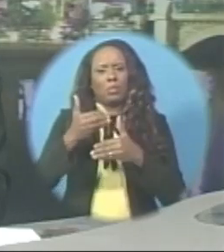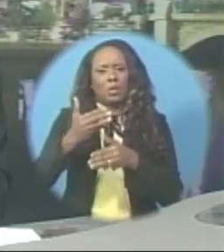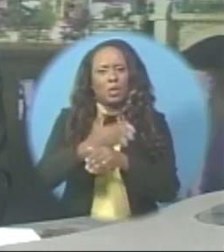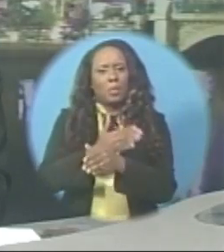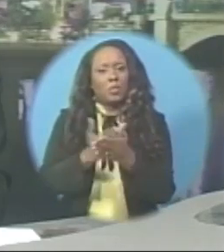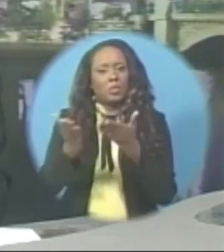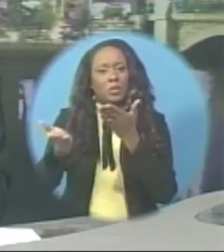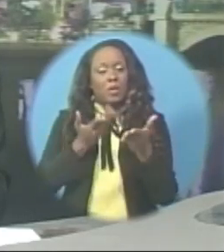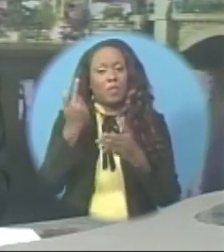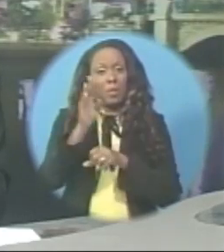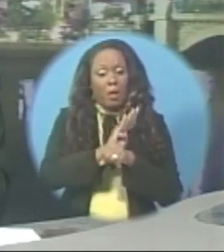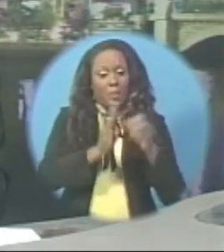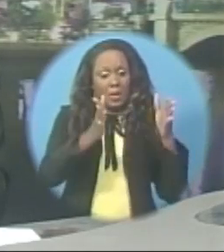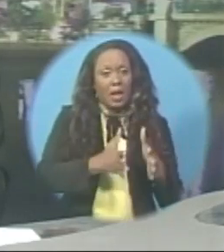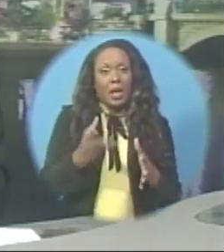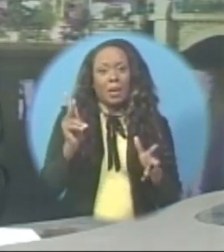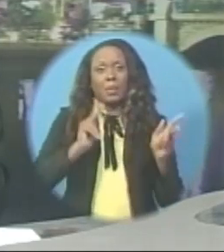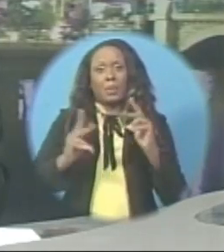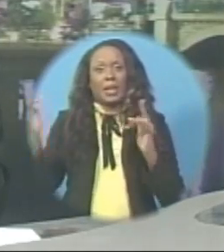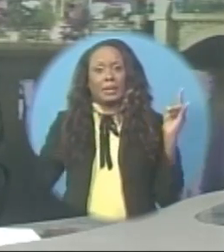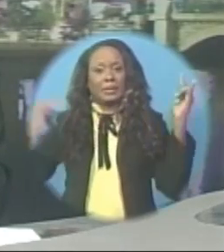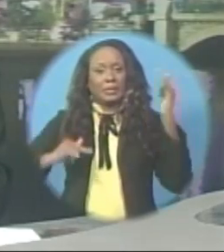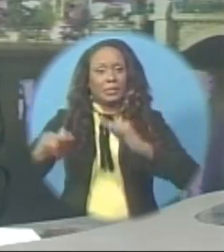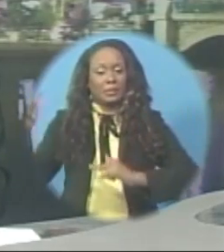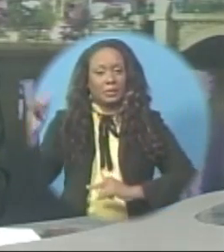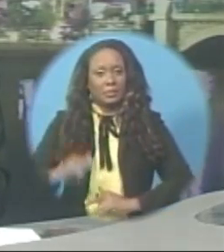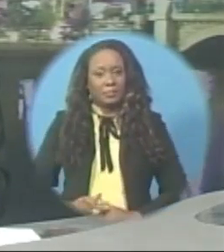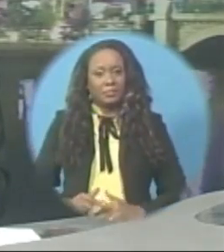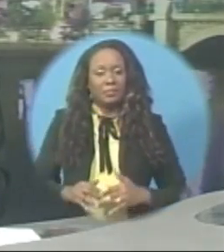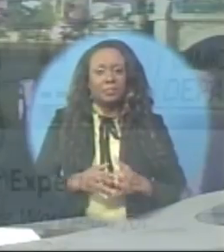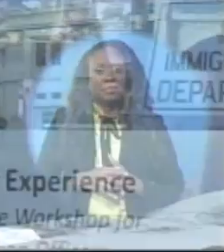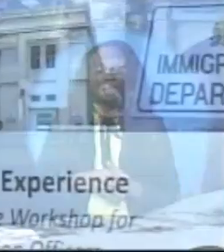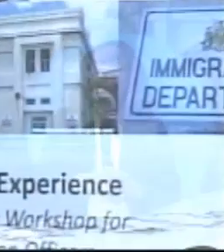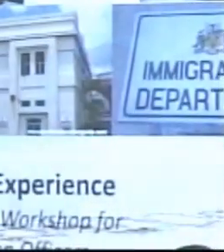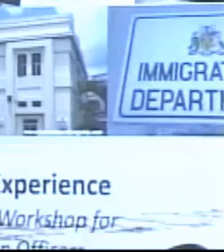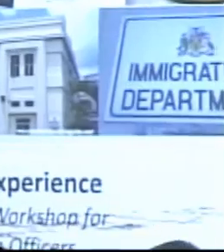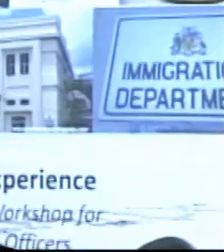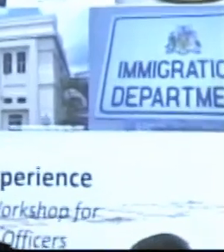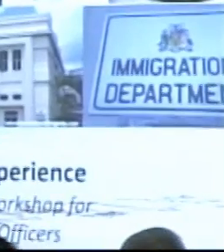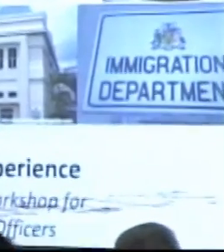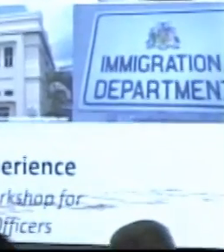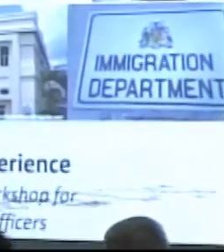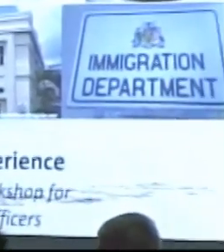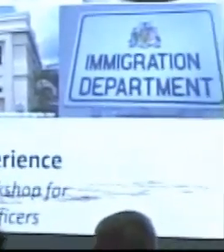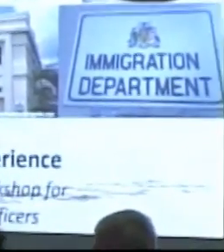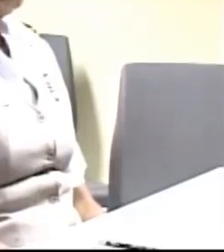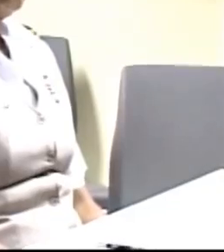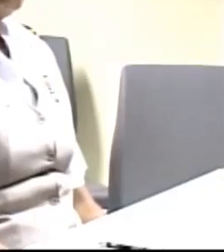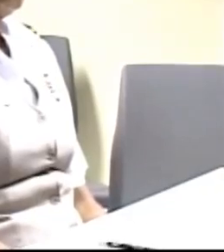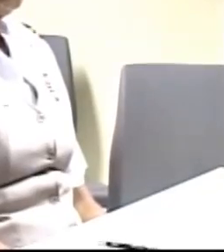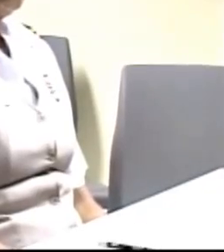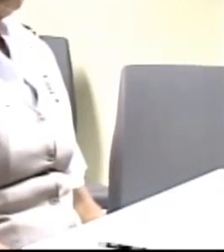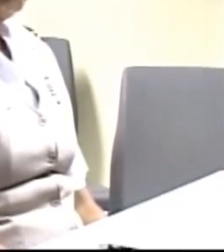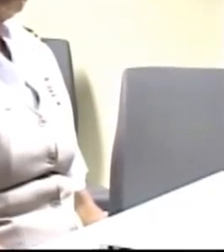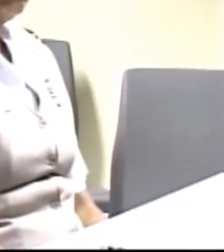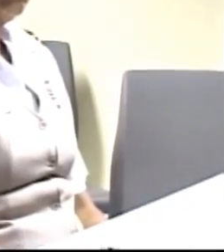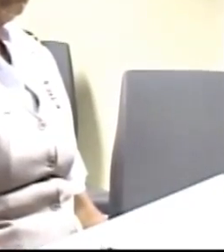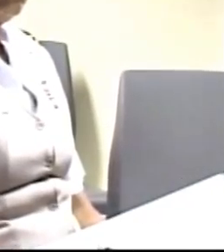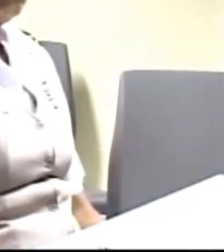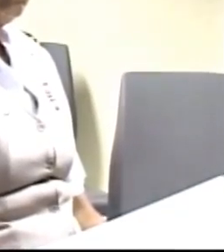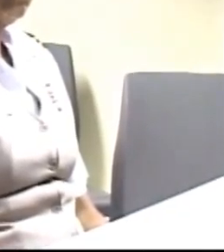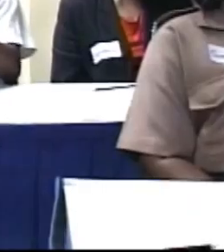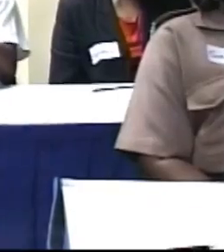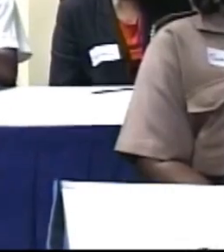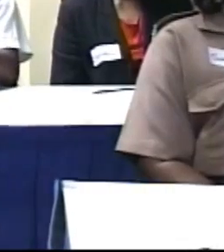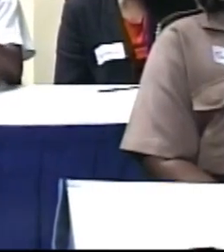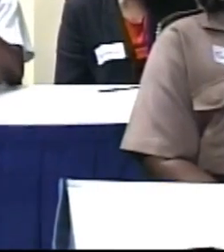service to both Barbadians and visitors alike. This was revealed during a customer service workshop for immigration, customs and